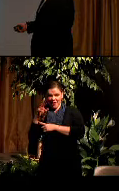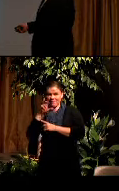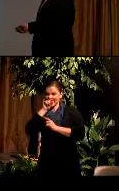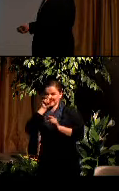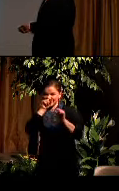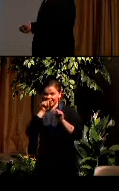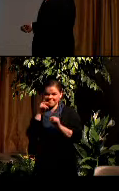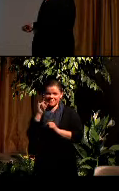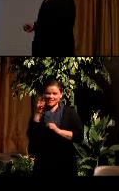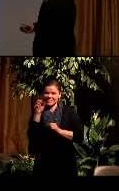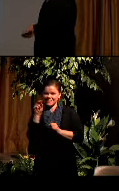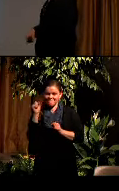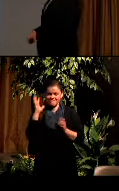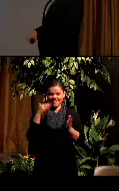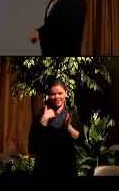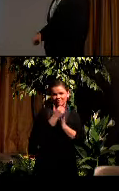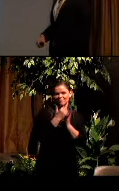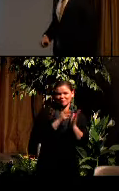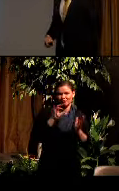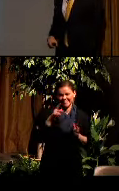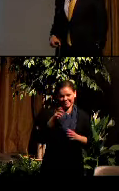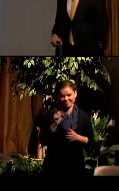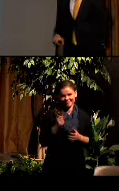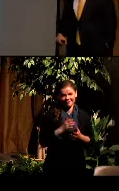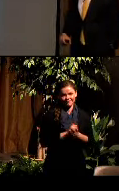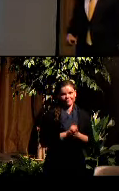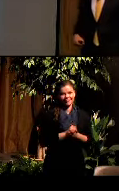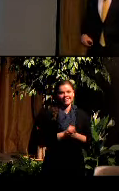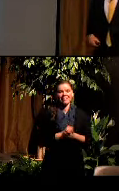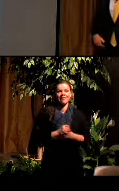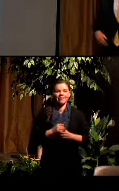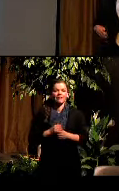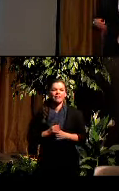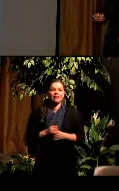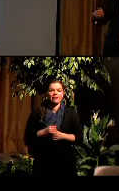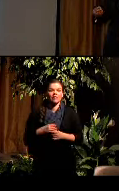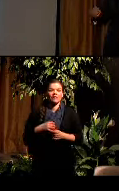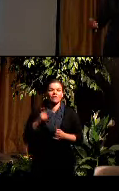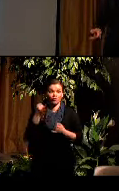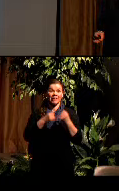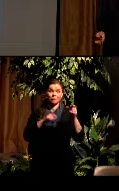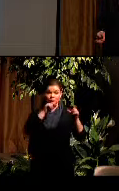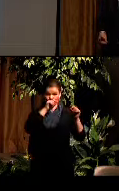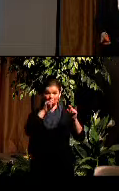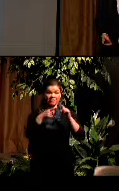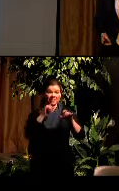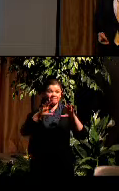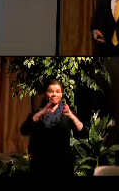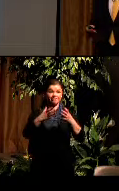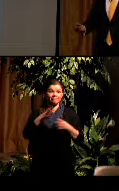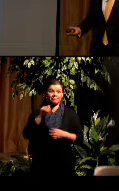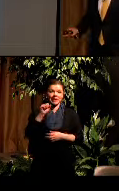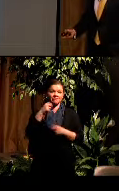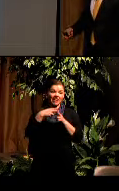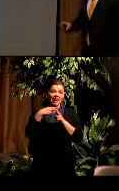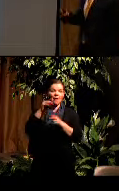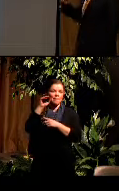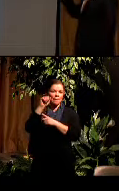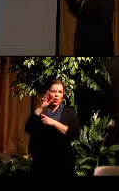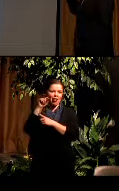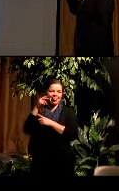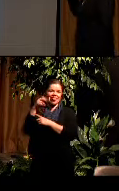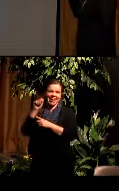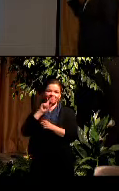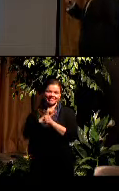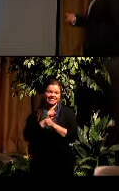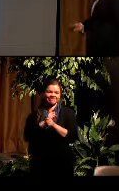happened. Martha, the last passenger pigeon, was brought into captivity for several years. They tried to get it to reproduce in captivity, and they couldn't do it, and